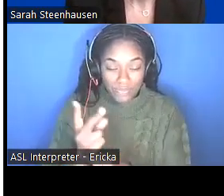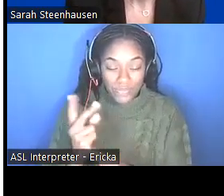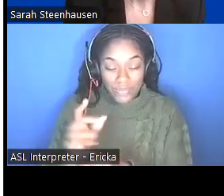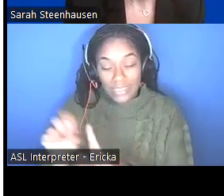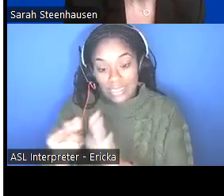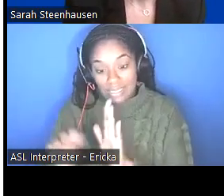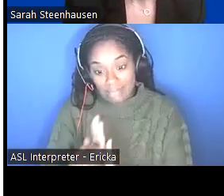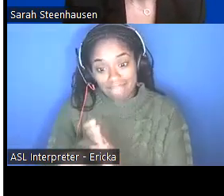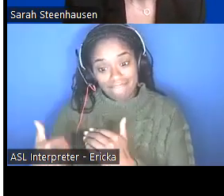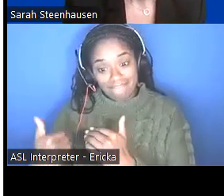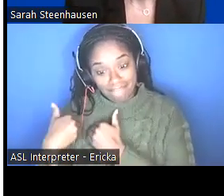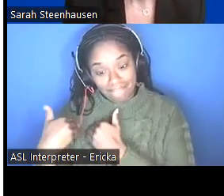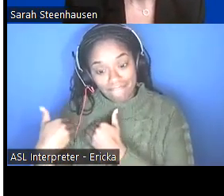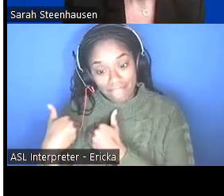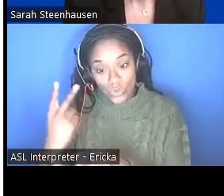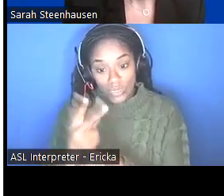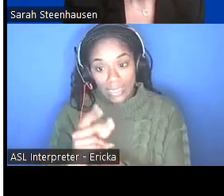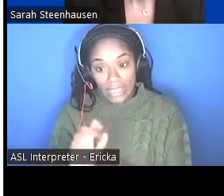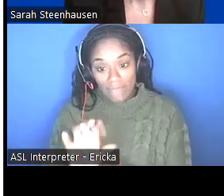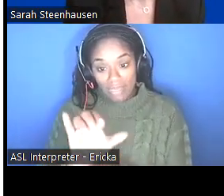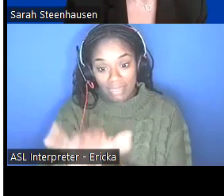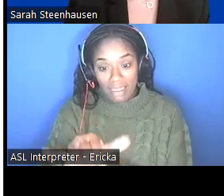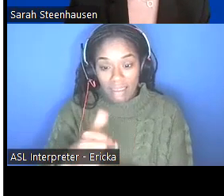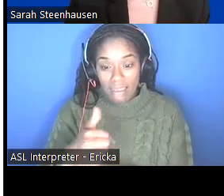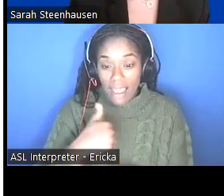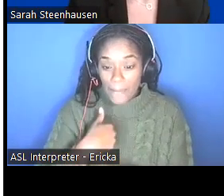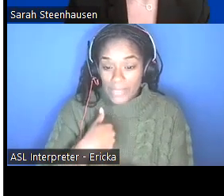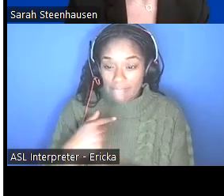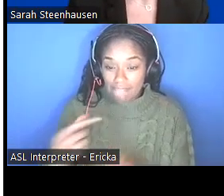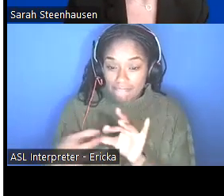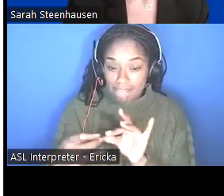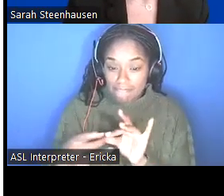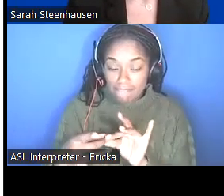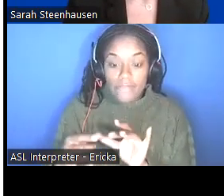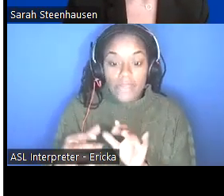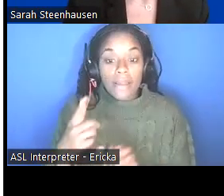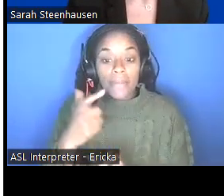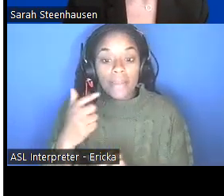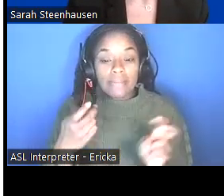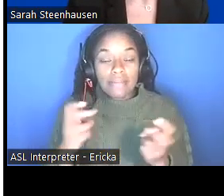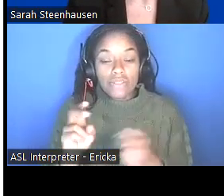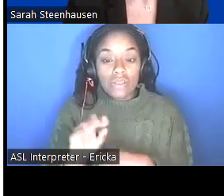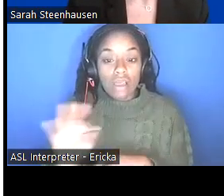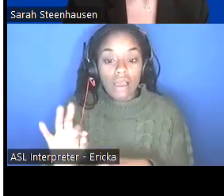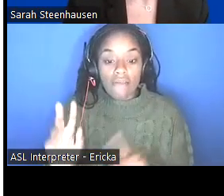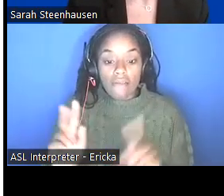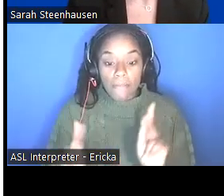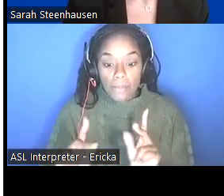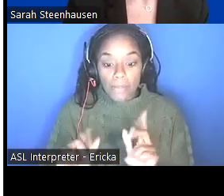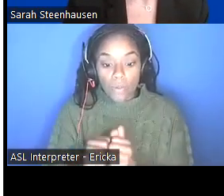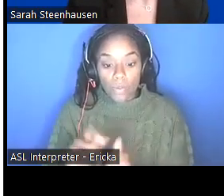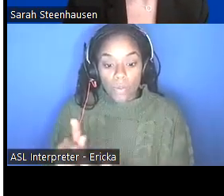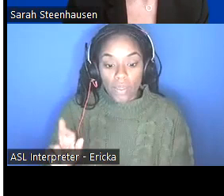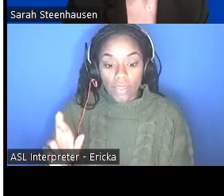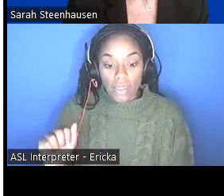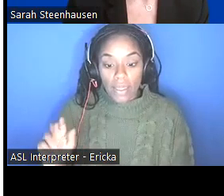that. So I'm raising this because these issues of people with paramedical services or